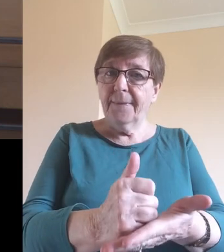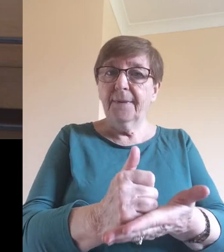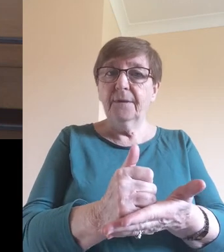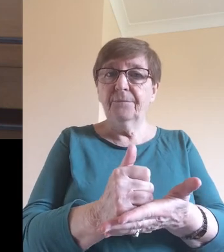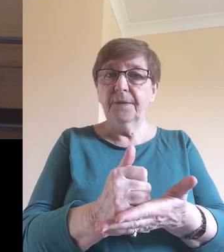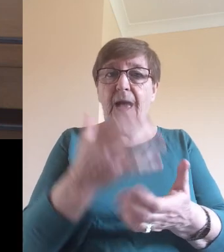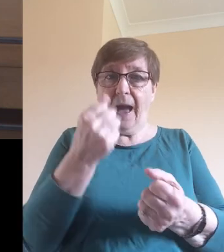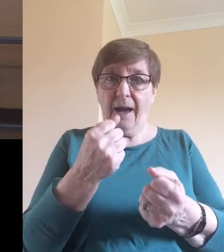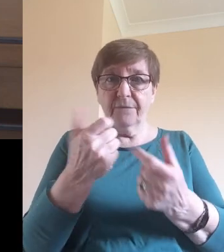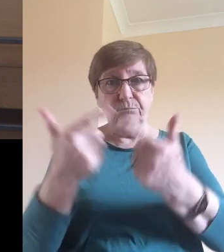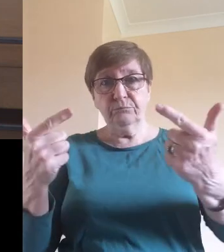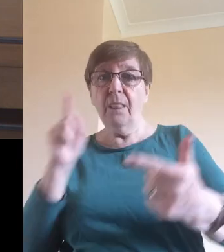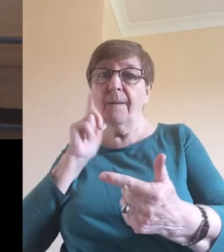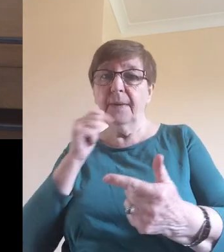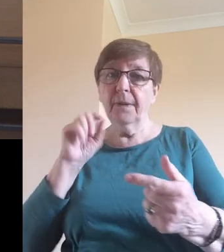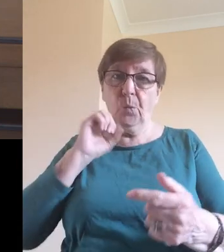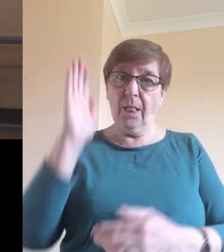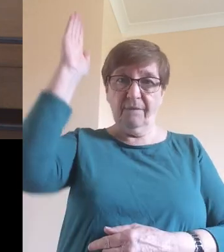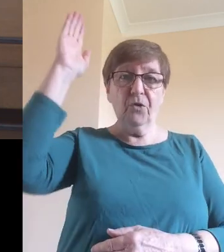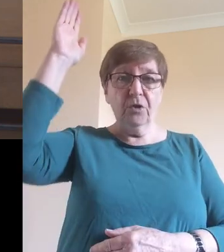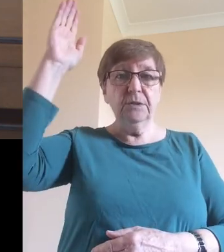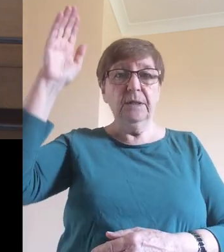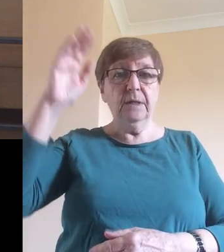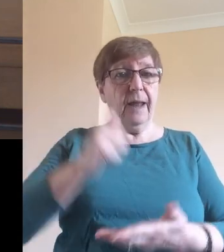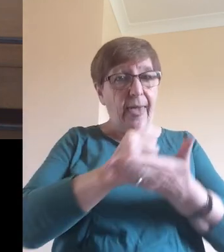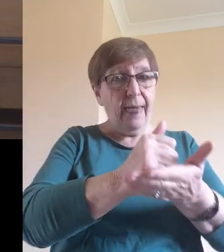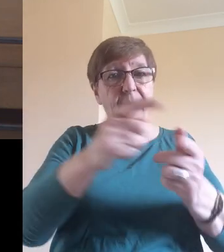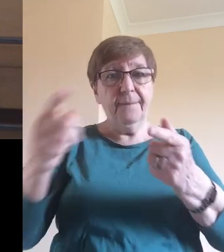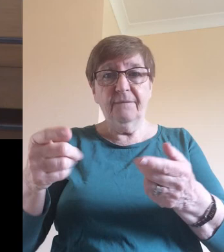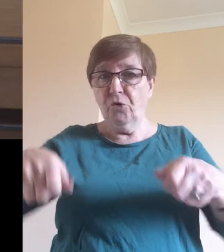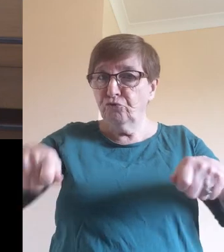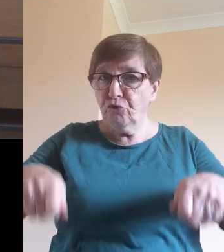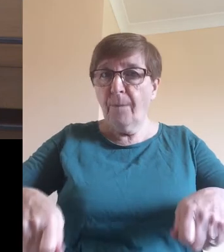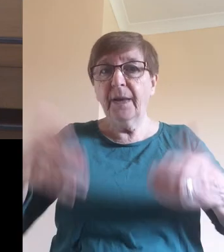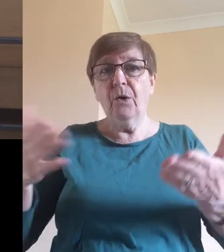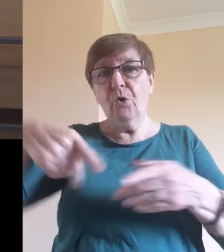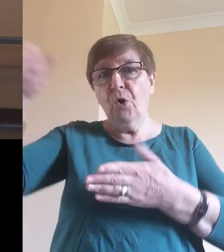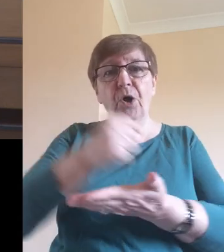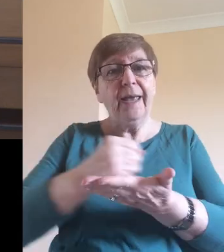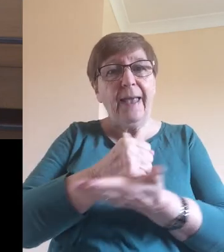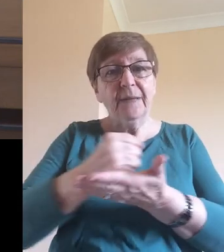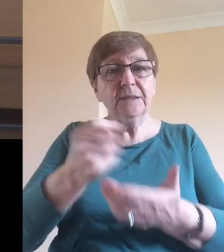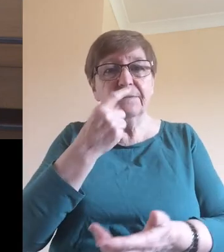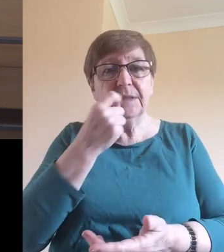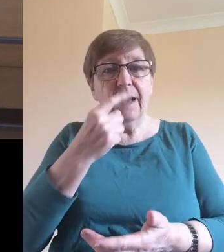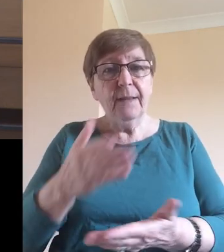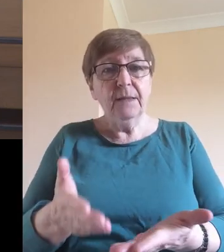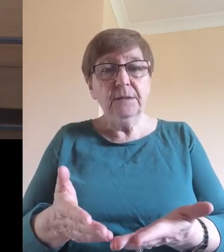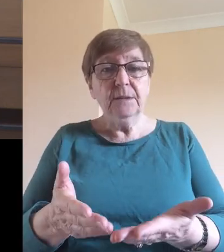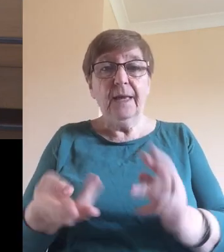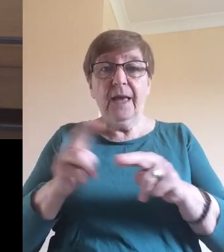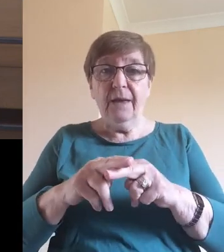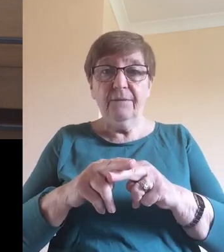a number of folks who have indicated that they're prepared to do shopping or get prescriptions for folks. So if you have